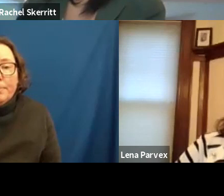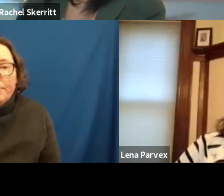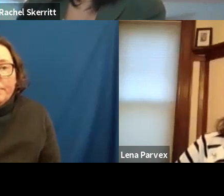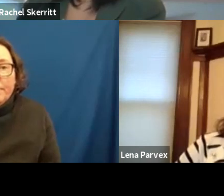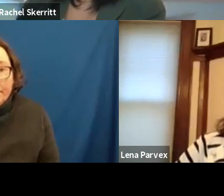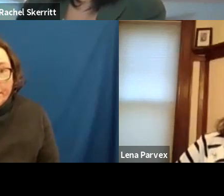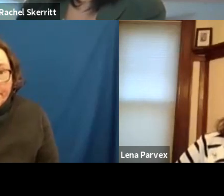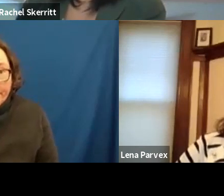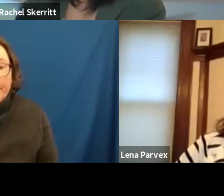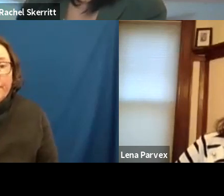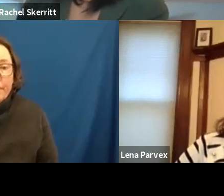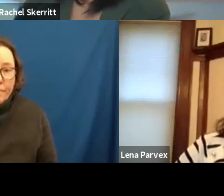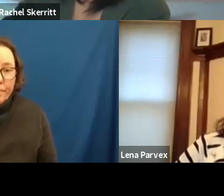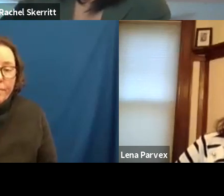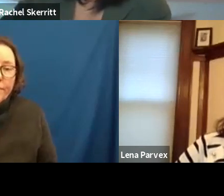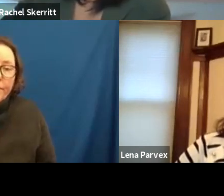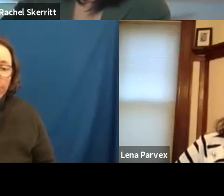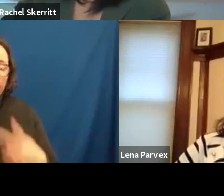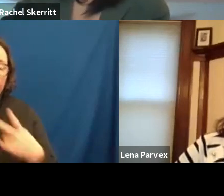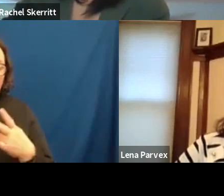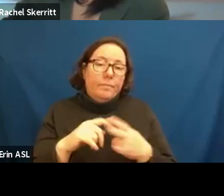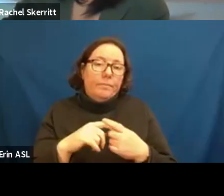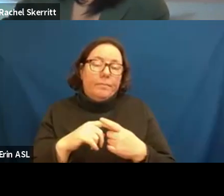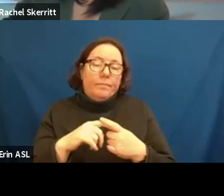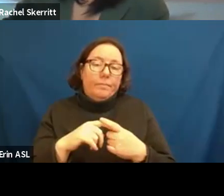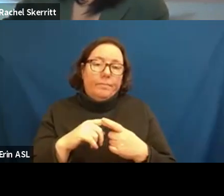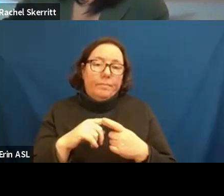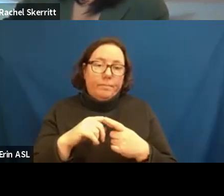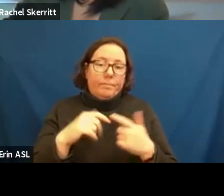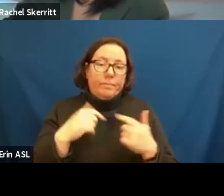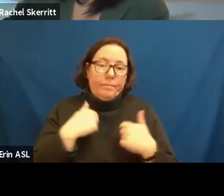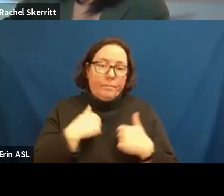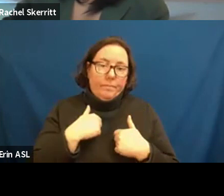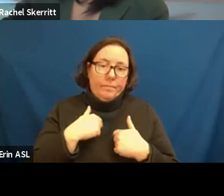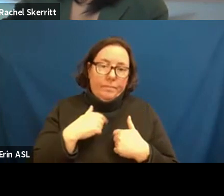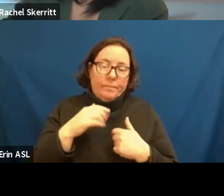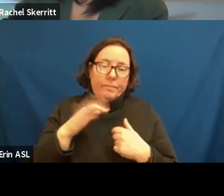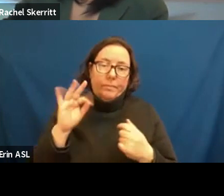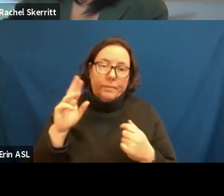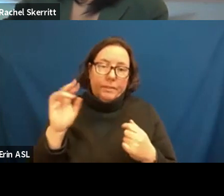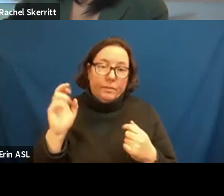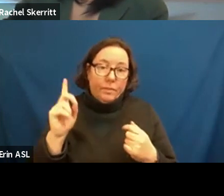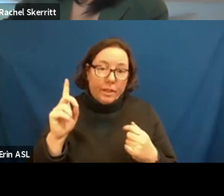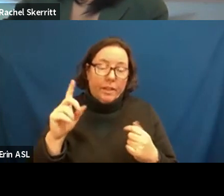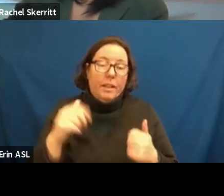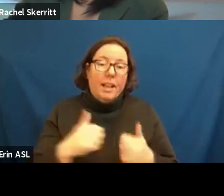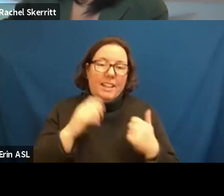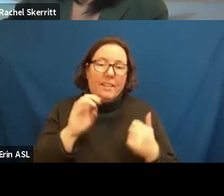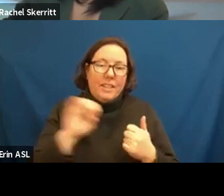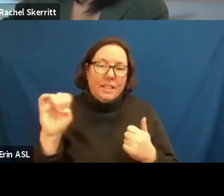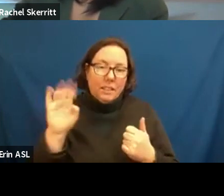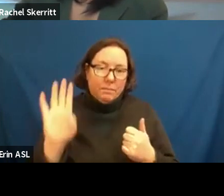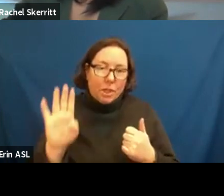Hi, can you hear me? We can hear you. Thank you. Thank you. My name's Fred Pacillo. I live in East Boston.